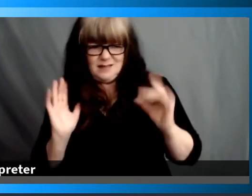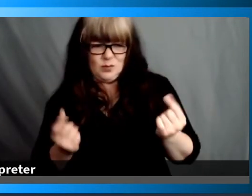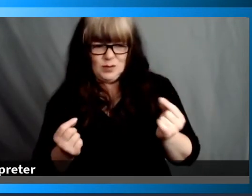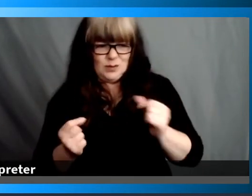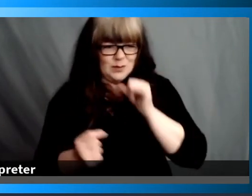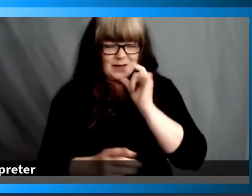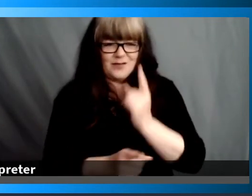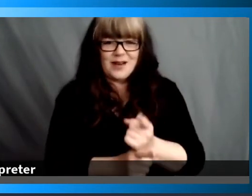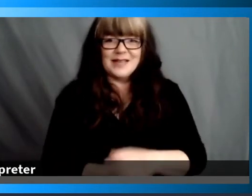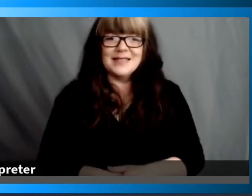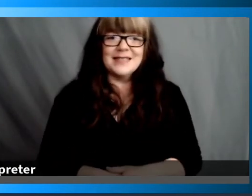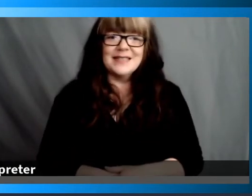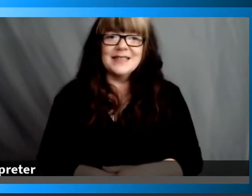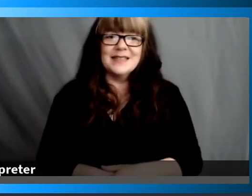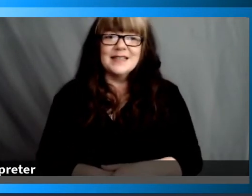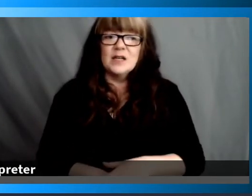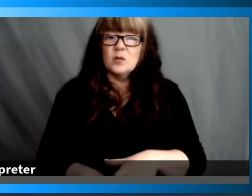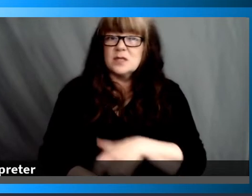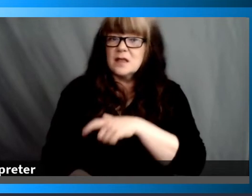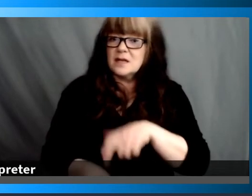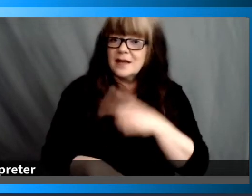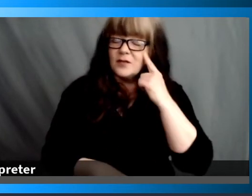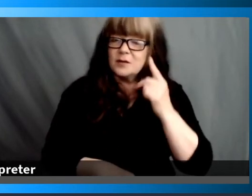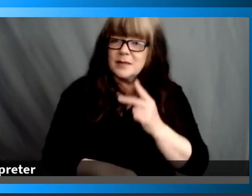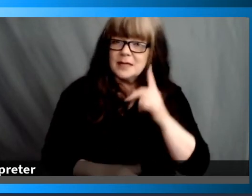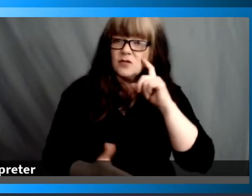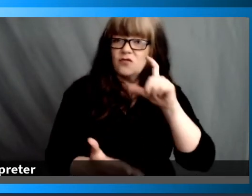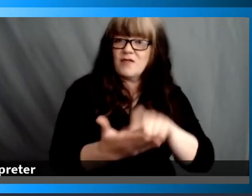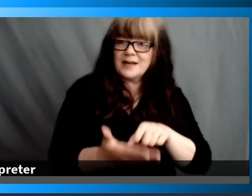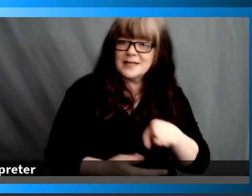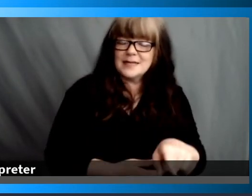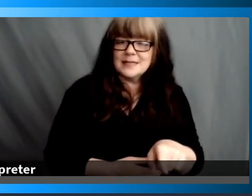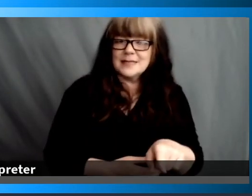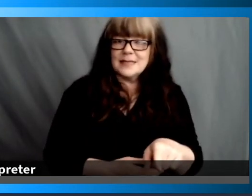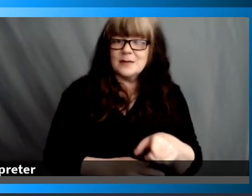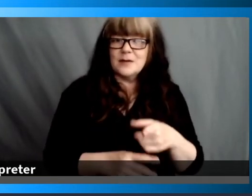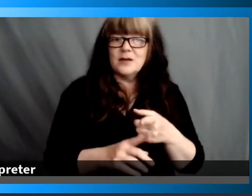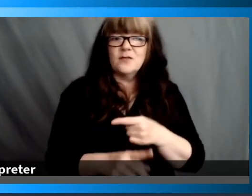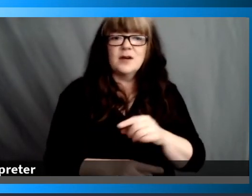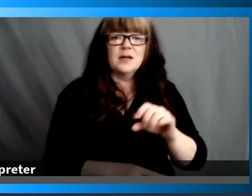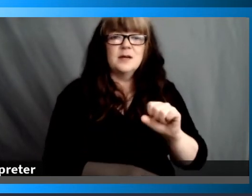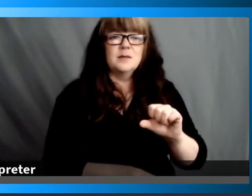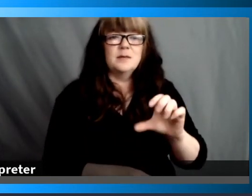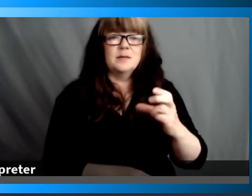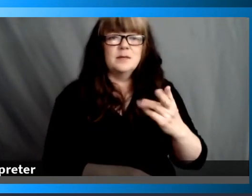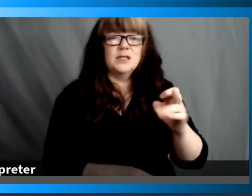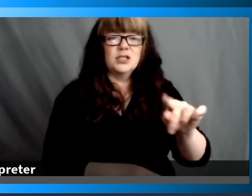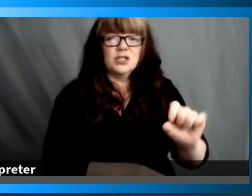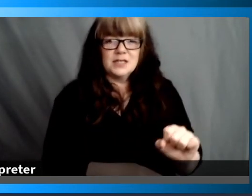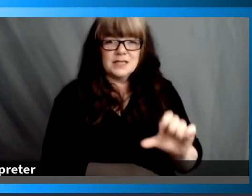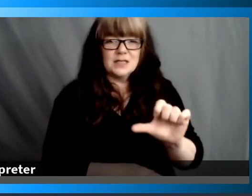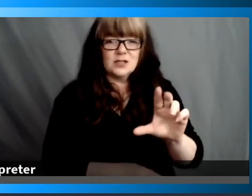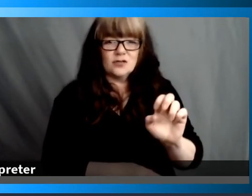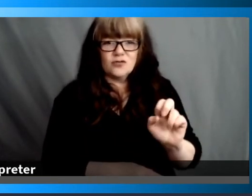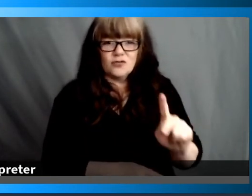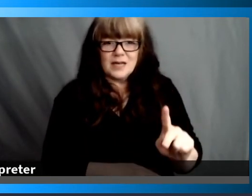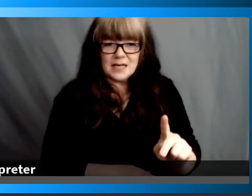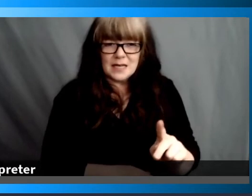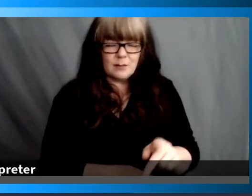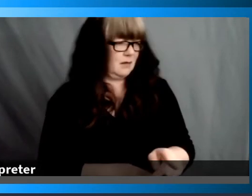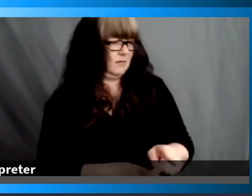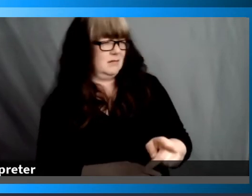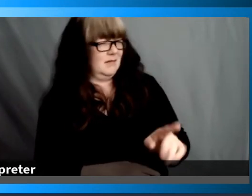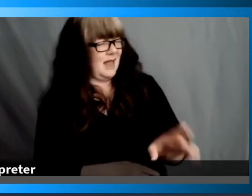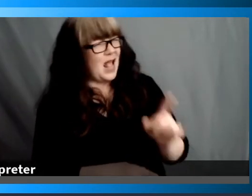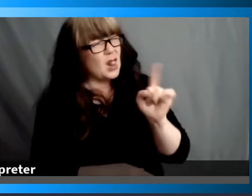right. Well, it took me forever to even like recognize him from Schitt's Creek, because I watched Schitt's Creek after I had watched Wynonna. And I'm like, this guy